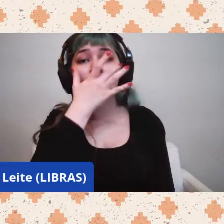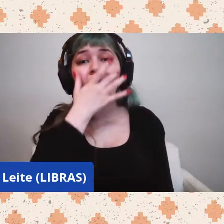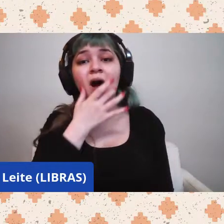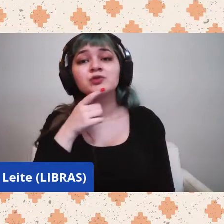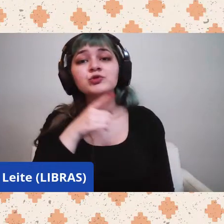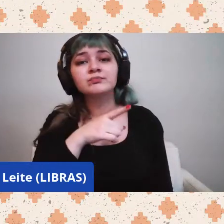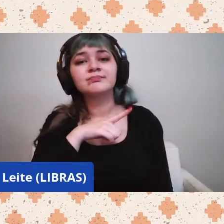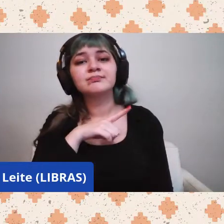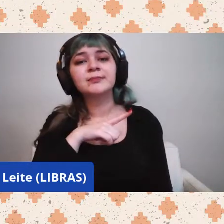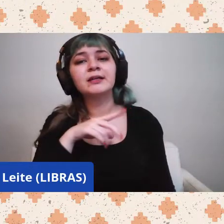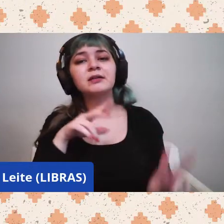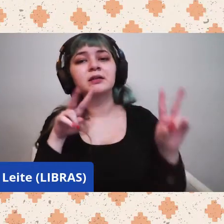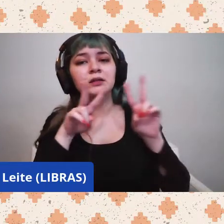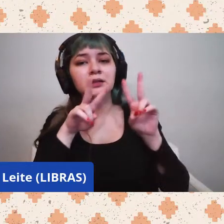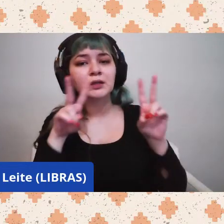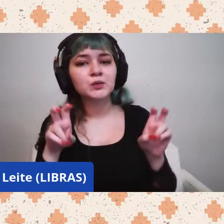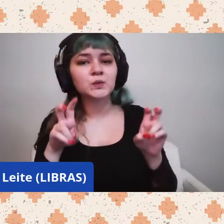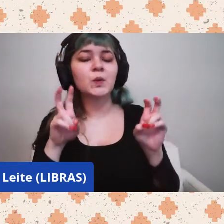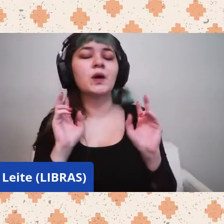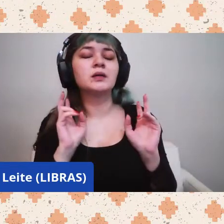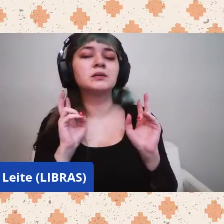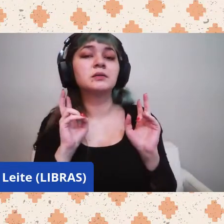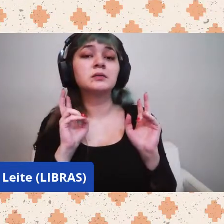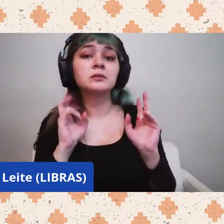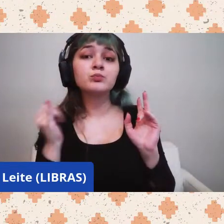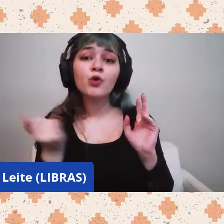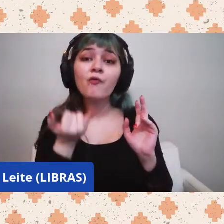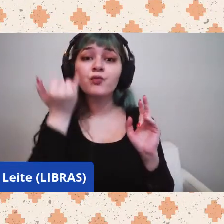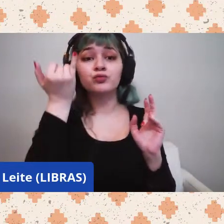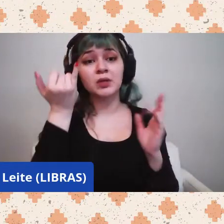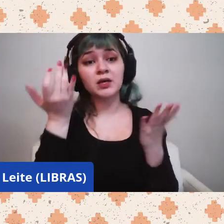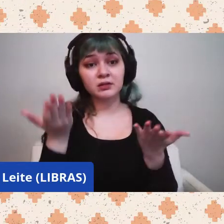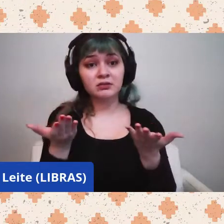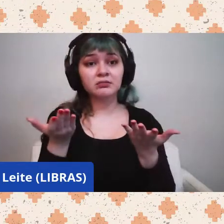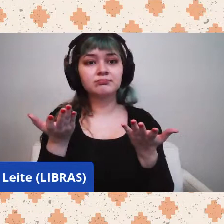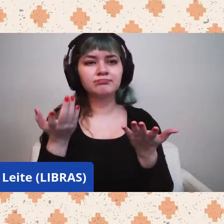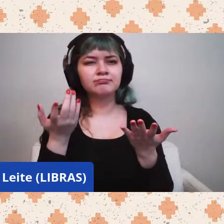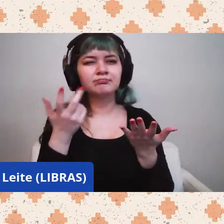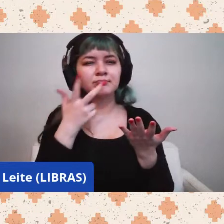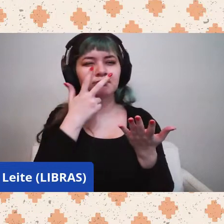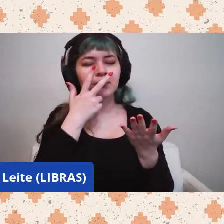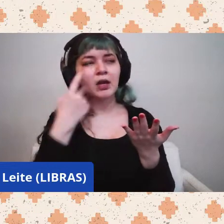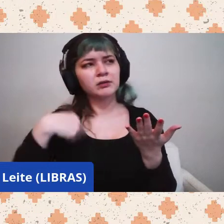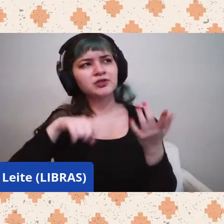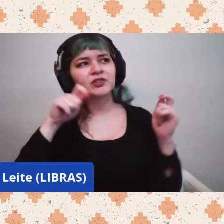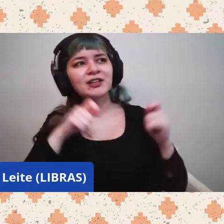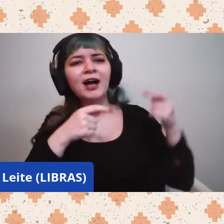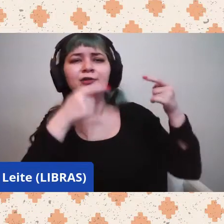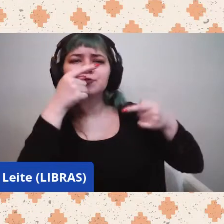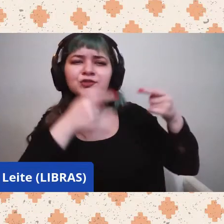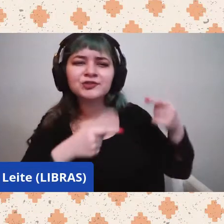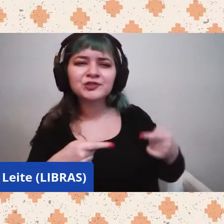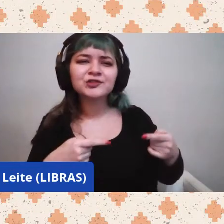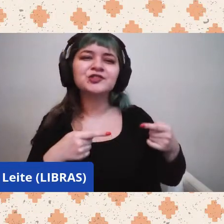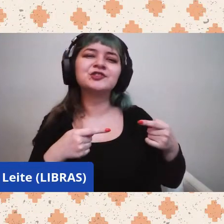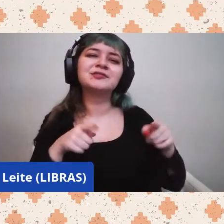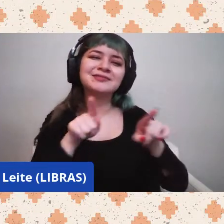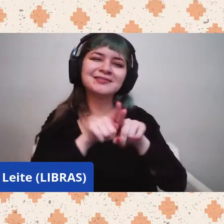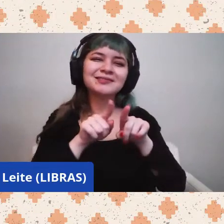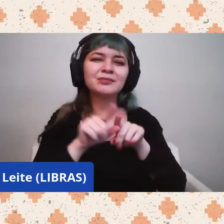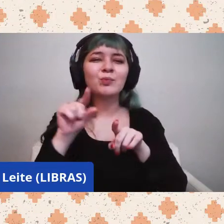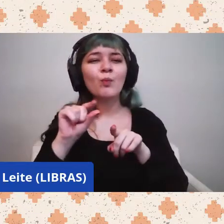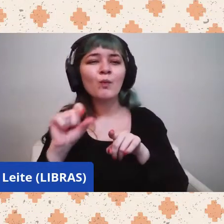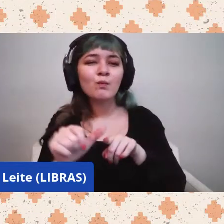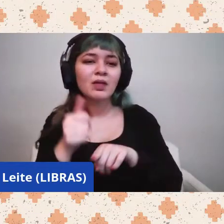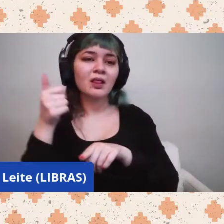questões muito profundas que a gente provavelmente vai poder aqui discutir e debater um pouquinho